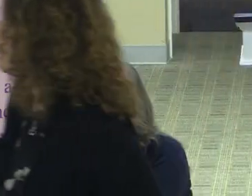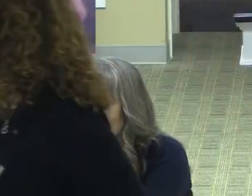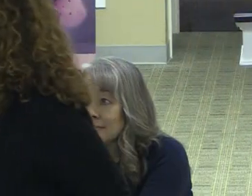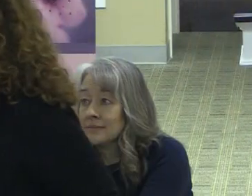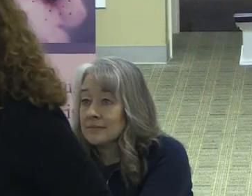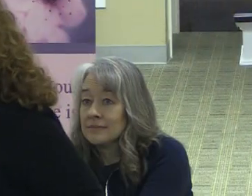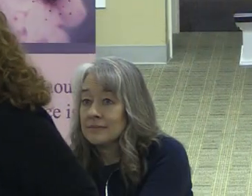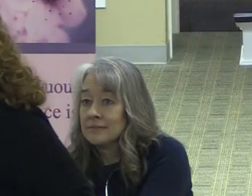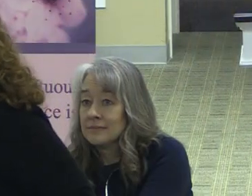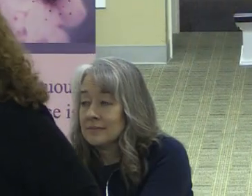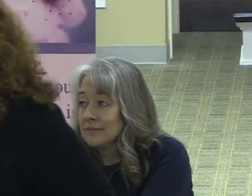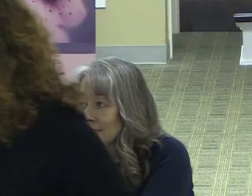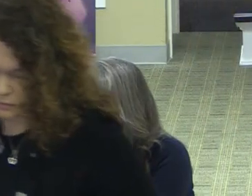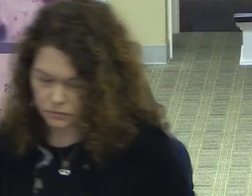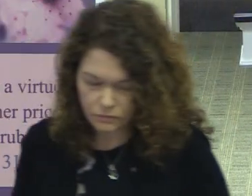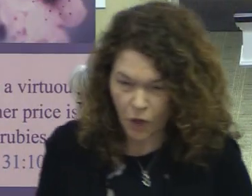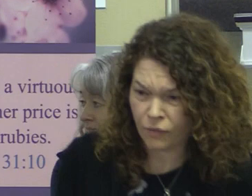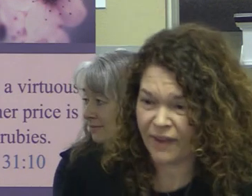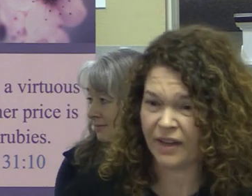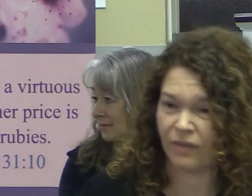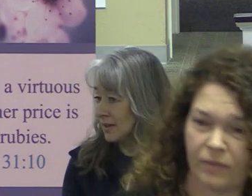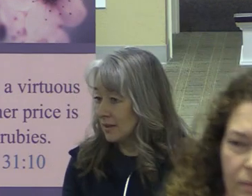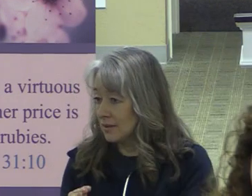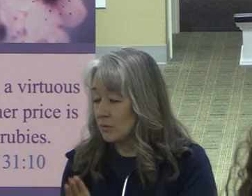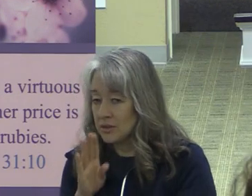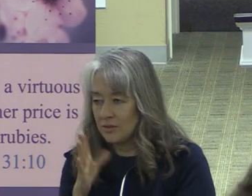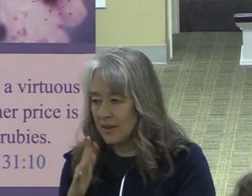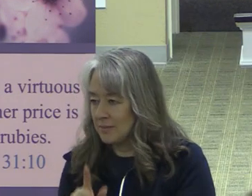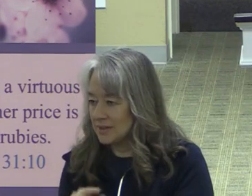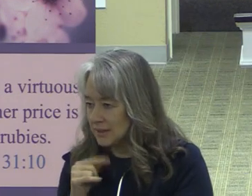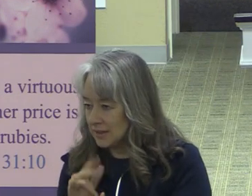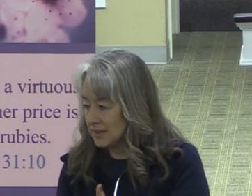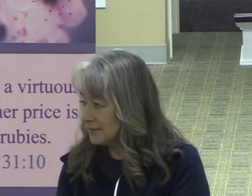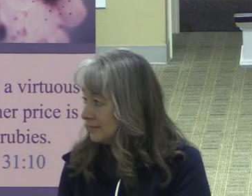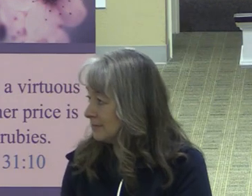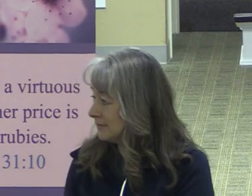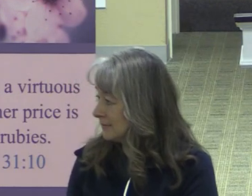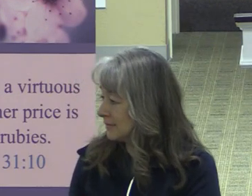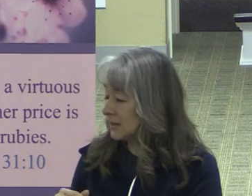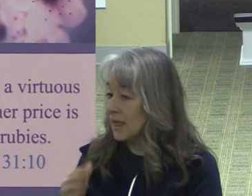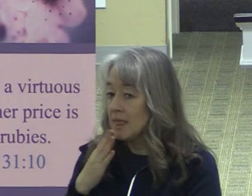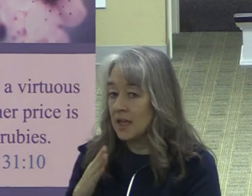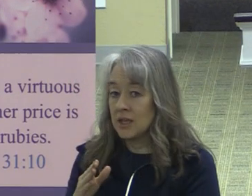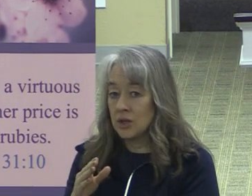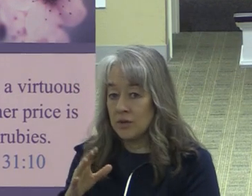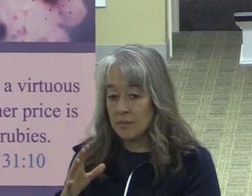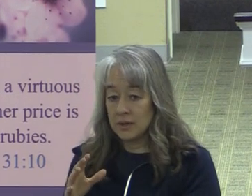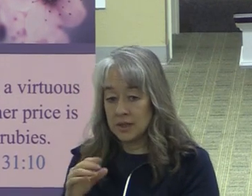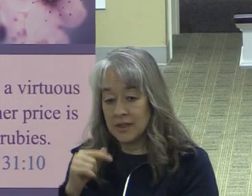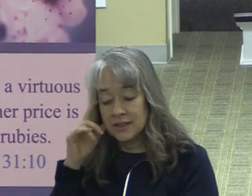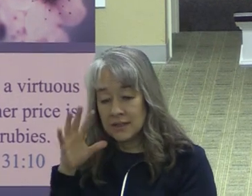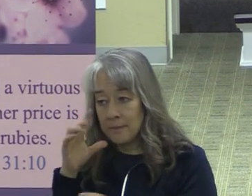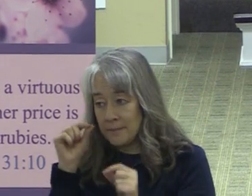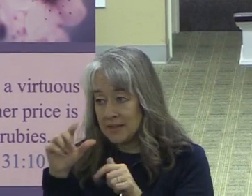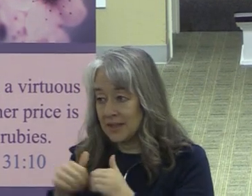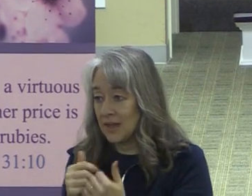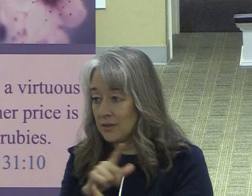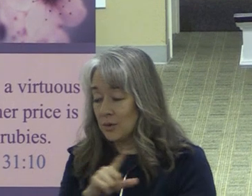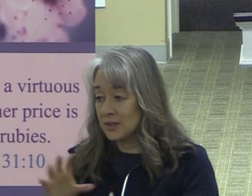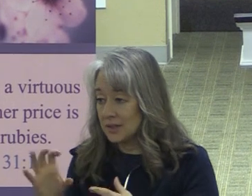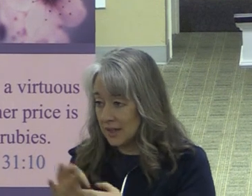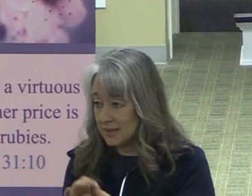Wow, thank you very much, Rebecca. I think it's just amazing how the Lord ties